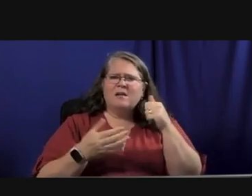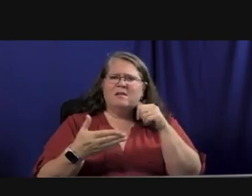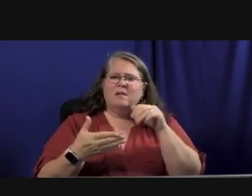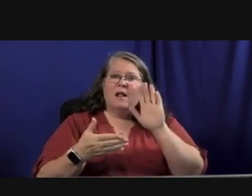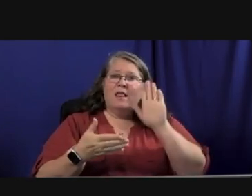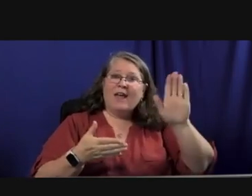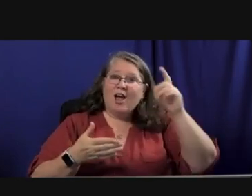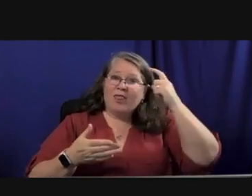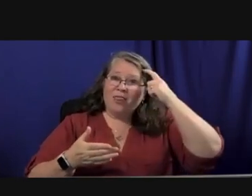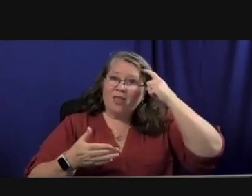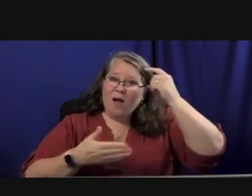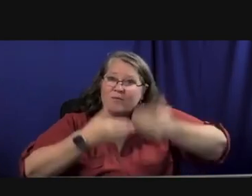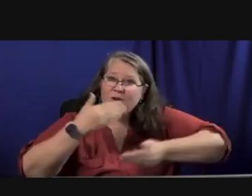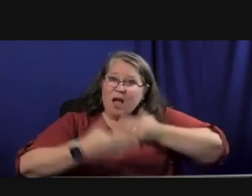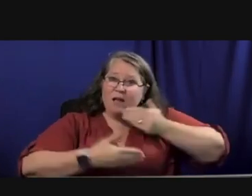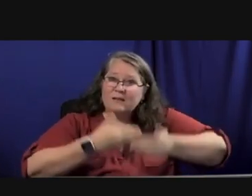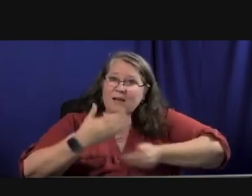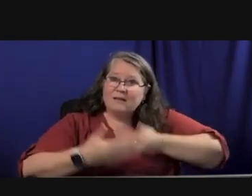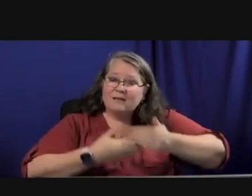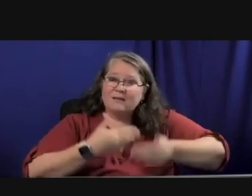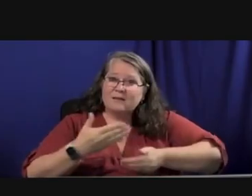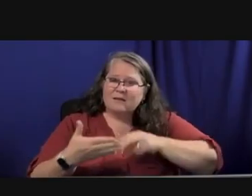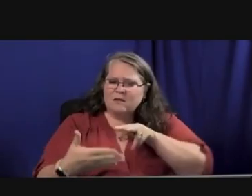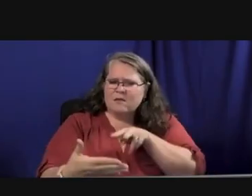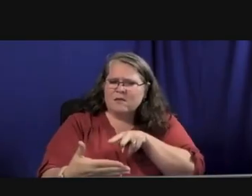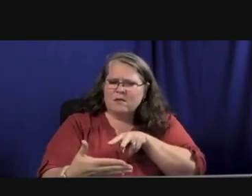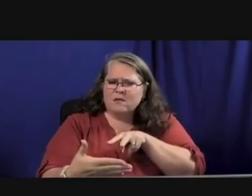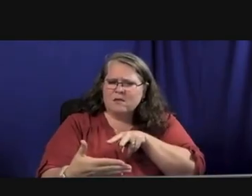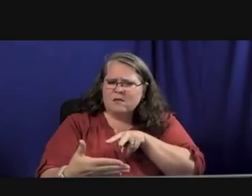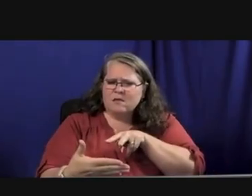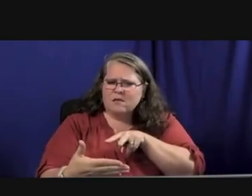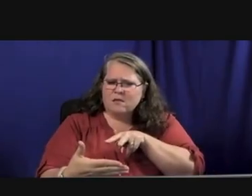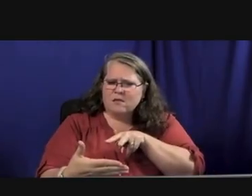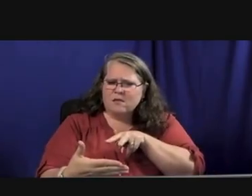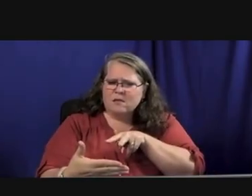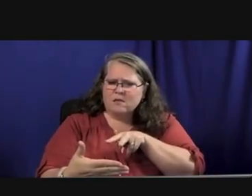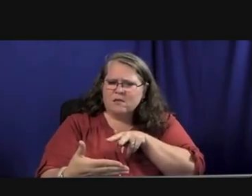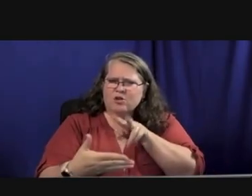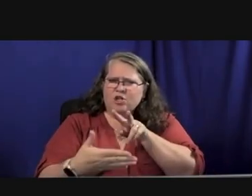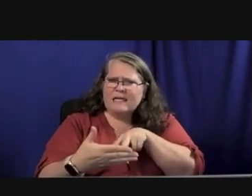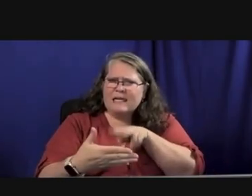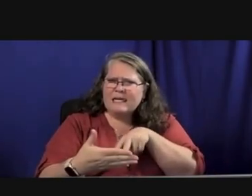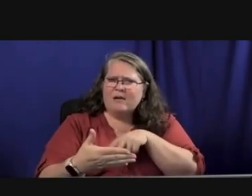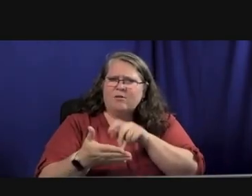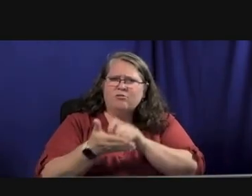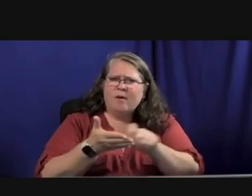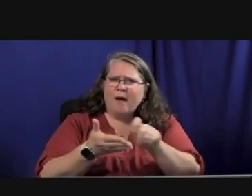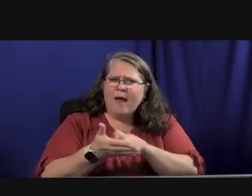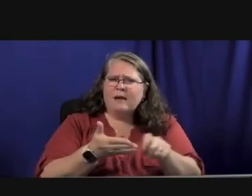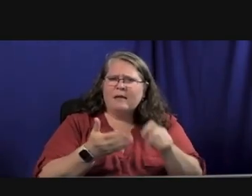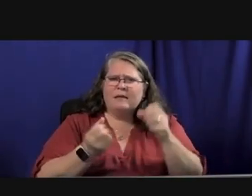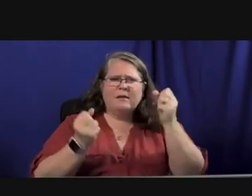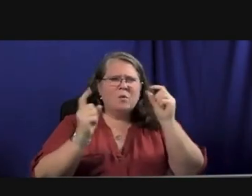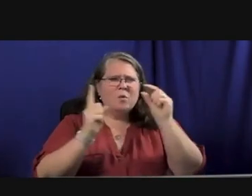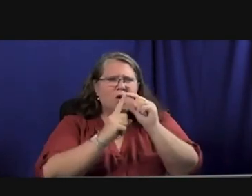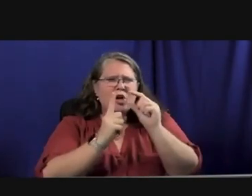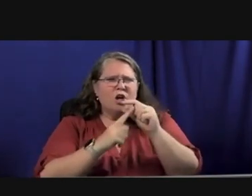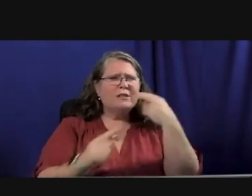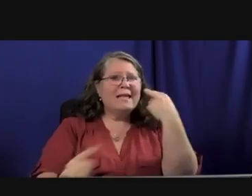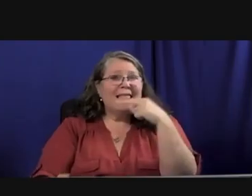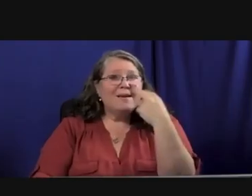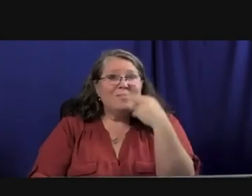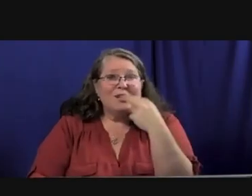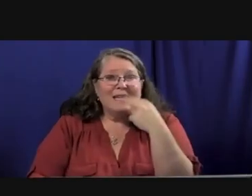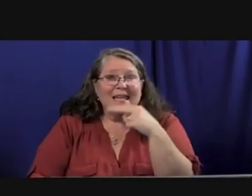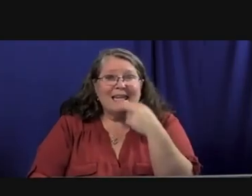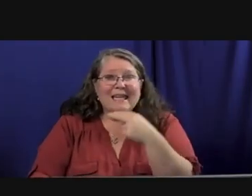Also, is the delay due to their processing time? Maybe they look at something and maybe